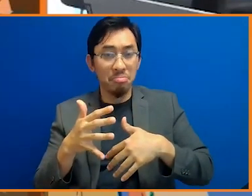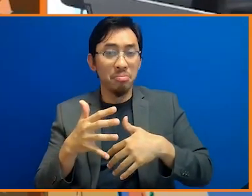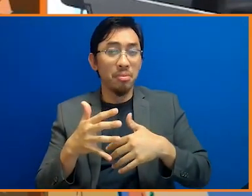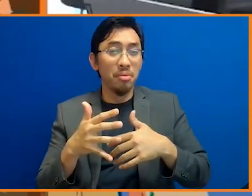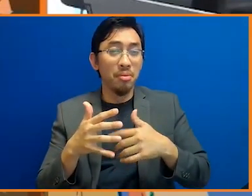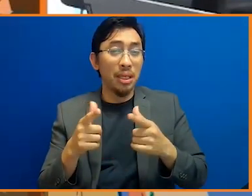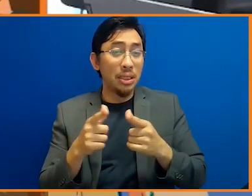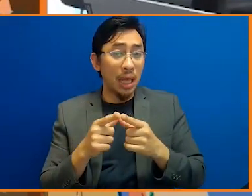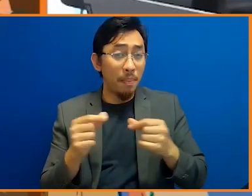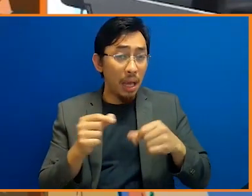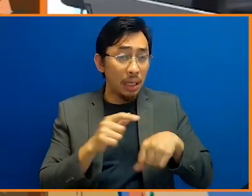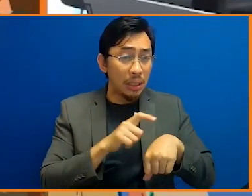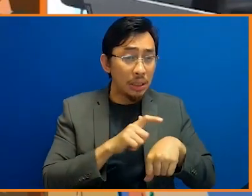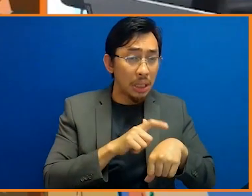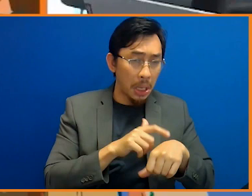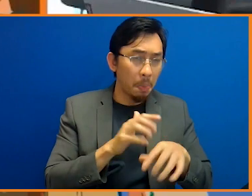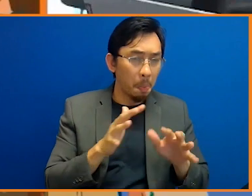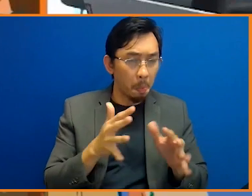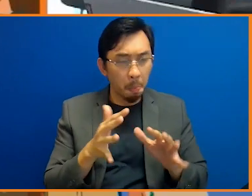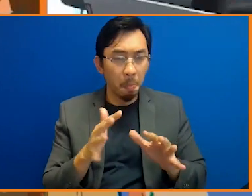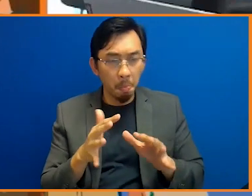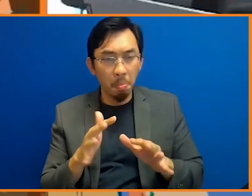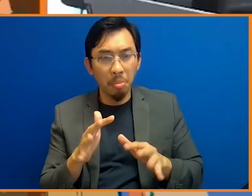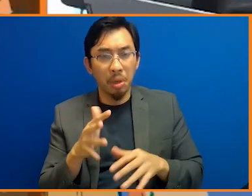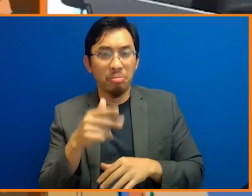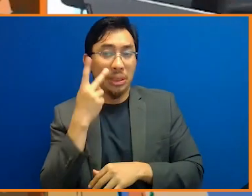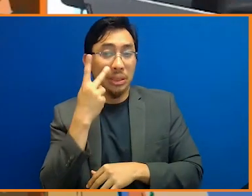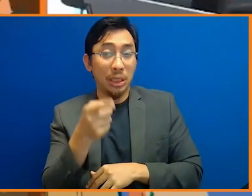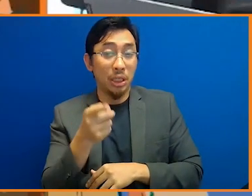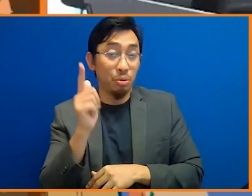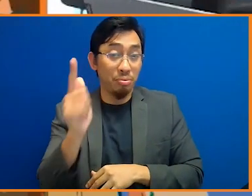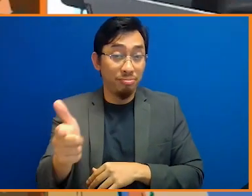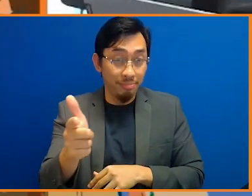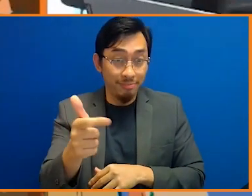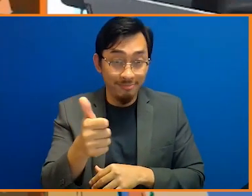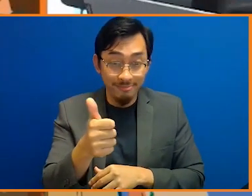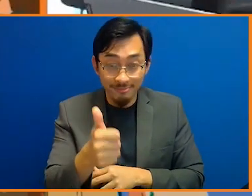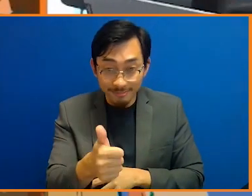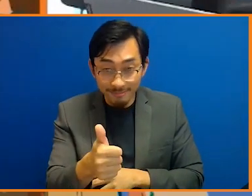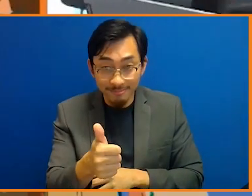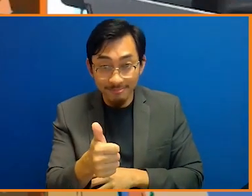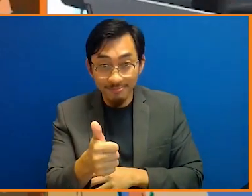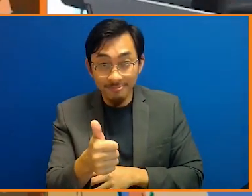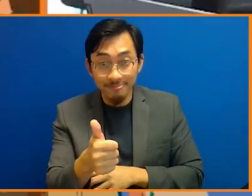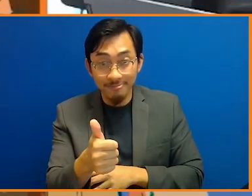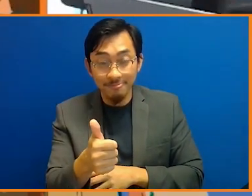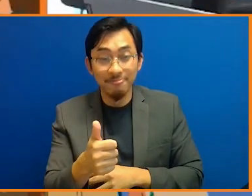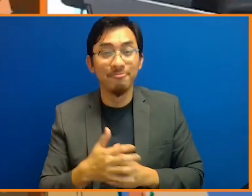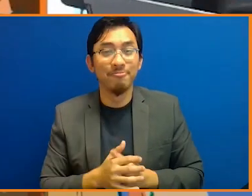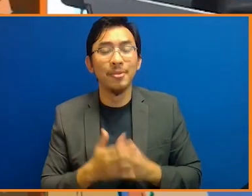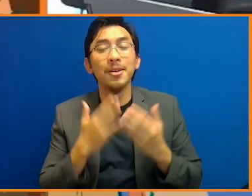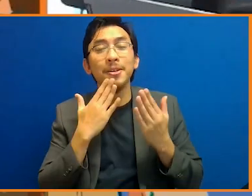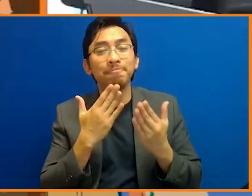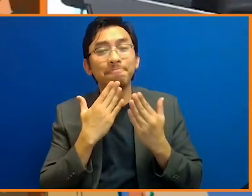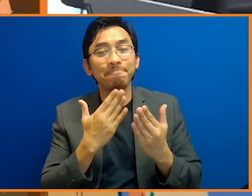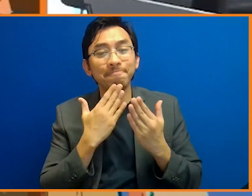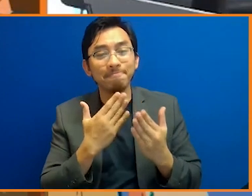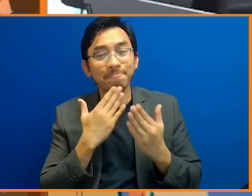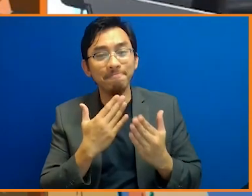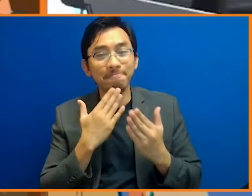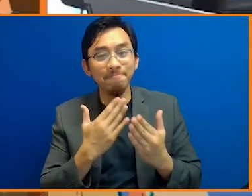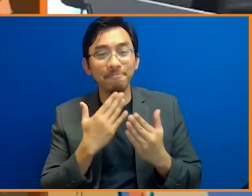or +2 Japanese Standard Time. So bear with us and we will see you again at the